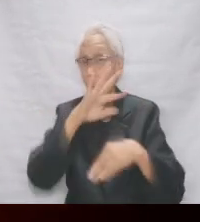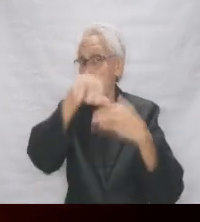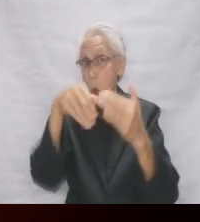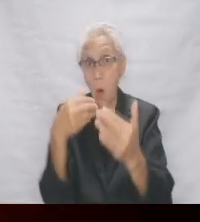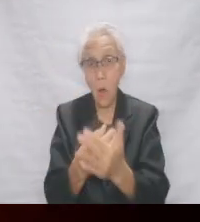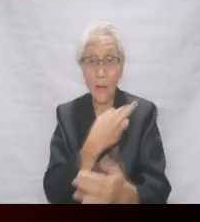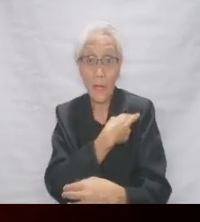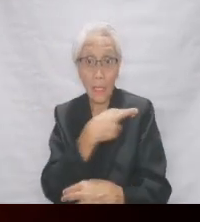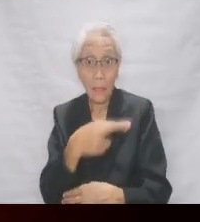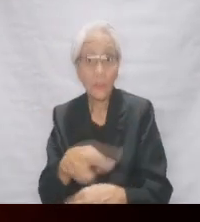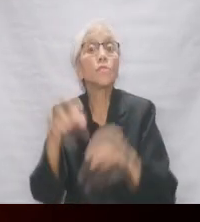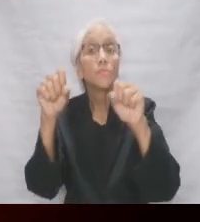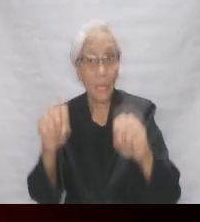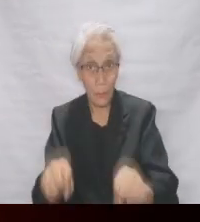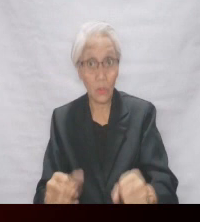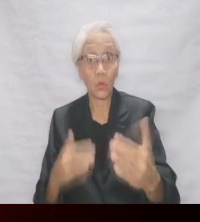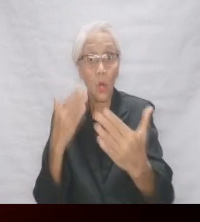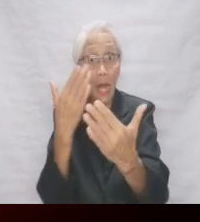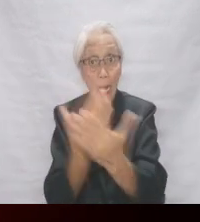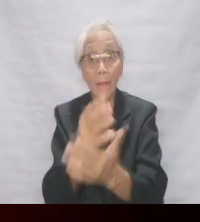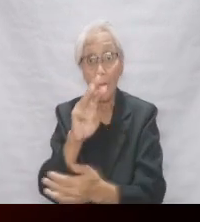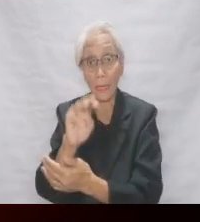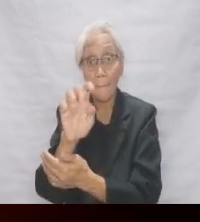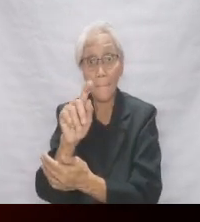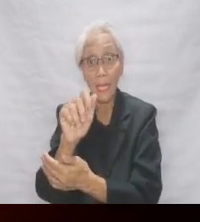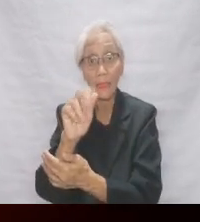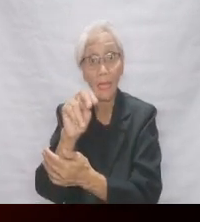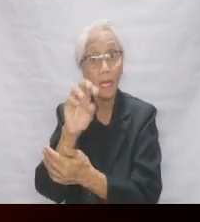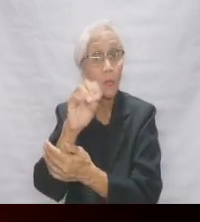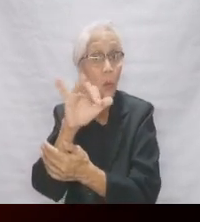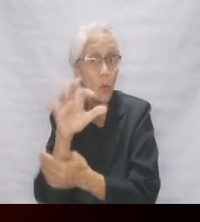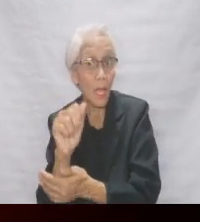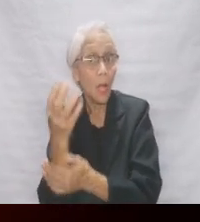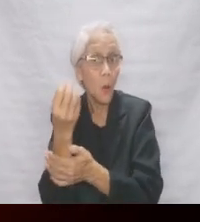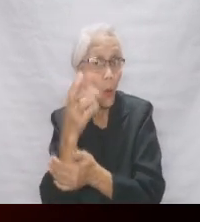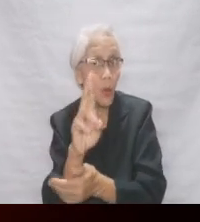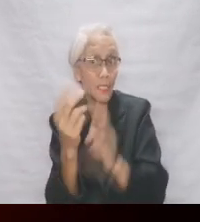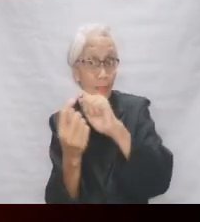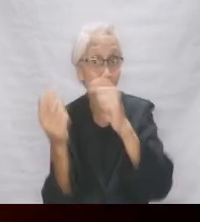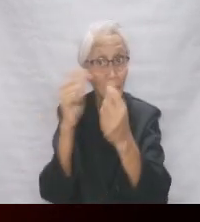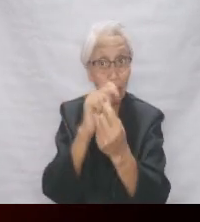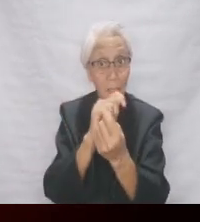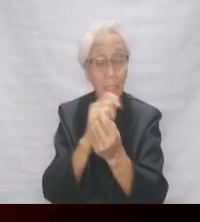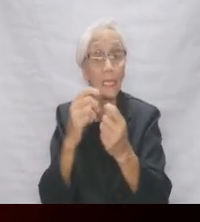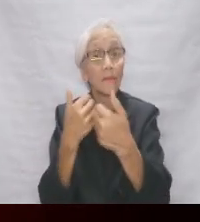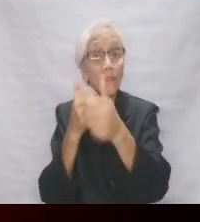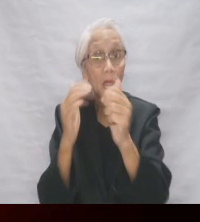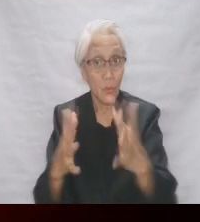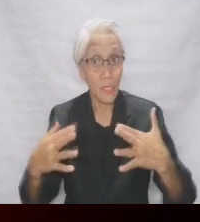all religions in order to arrive at metanoia or to change their followers' way of